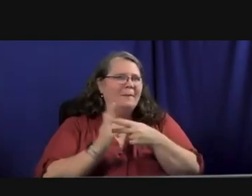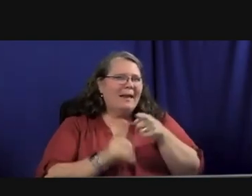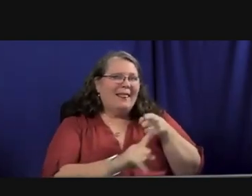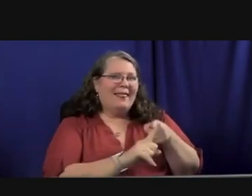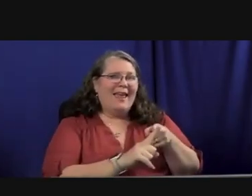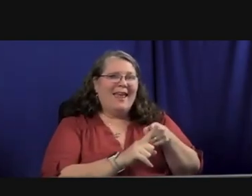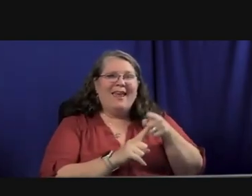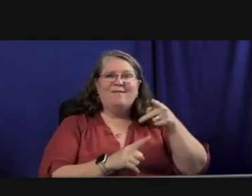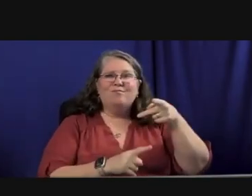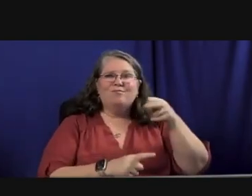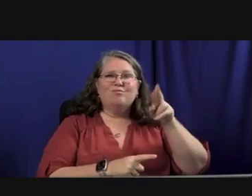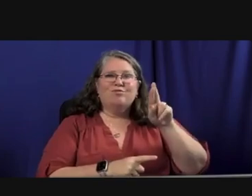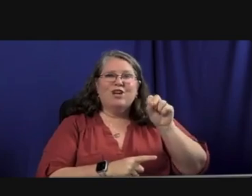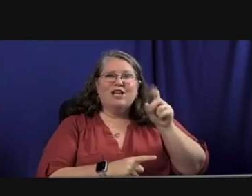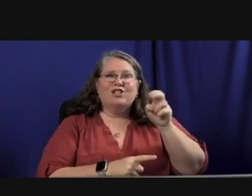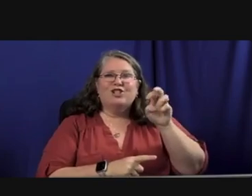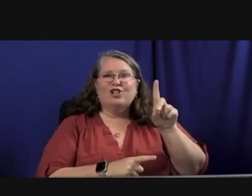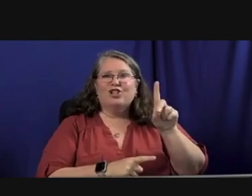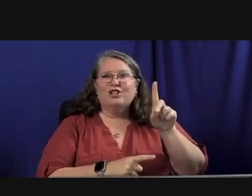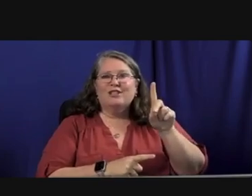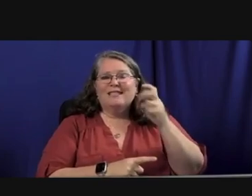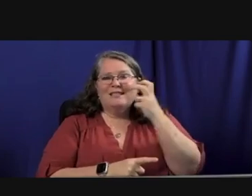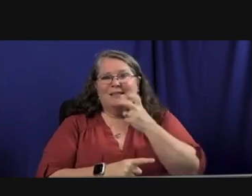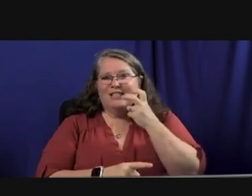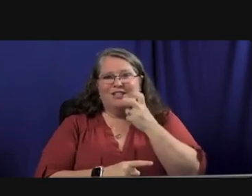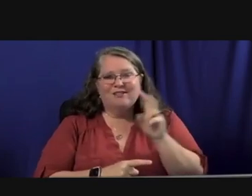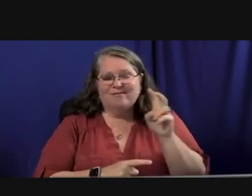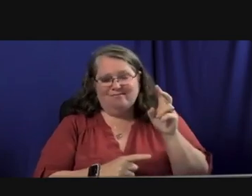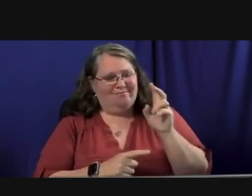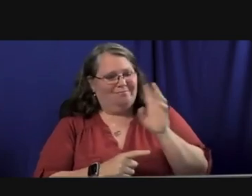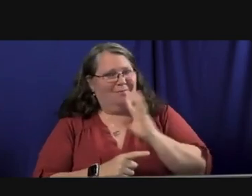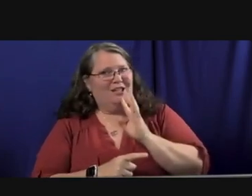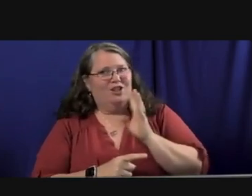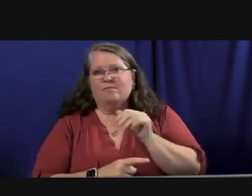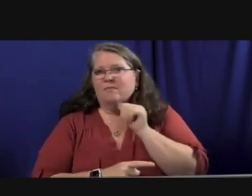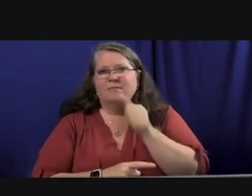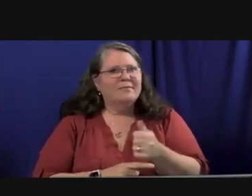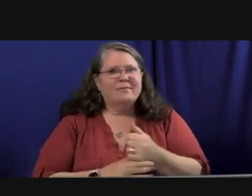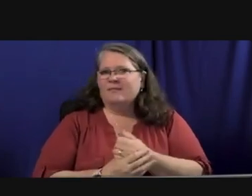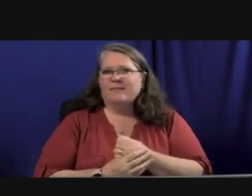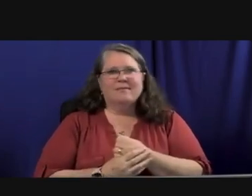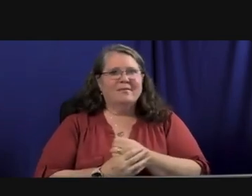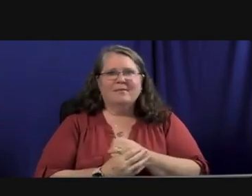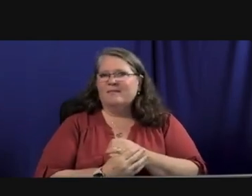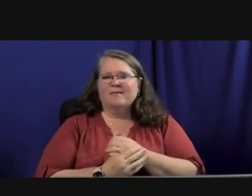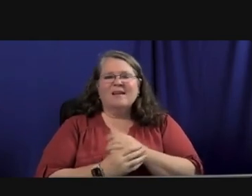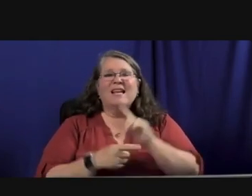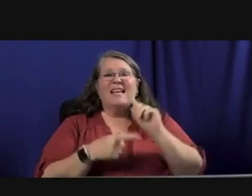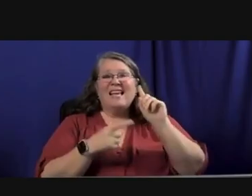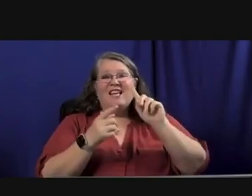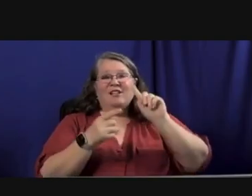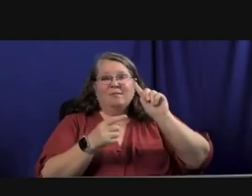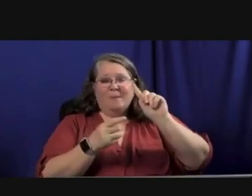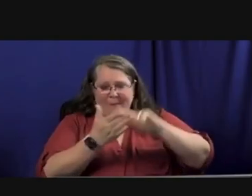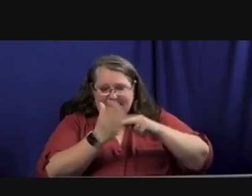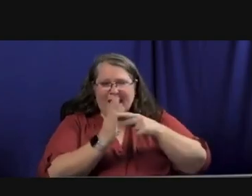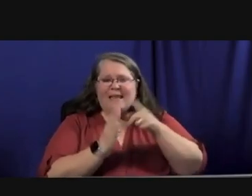excited to talk. It doesn't mean that they're pressured speech. It's not that. It's